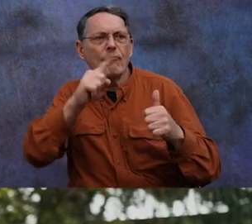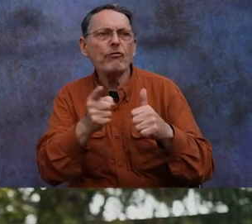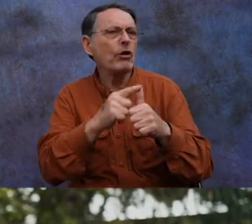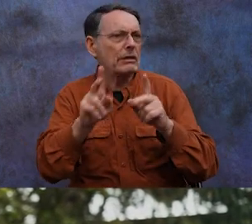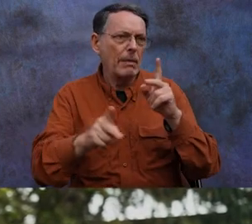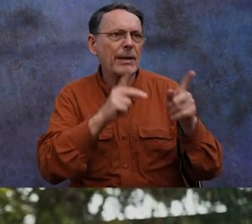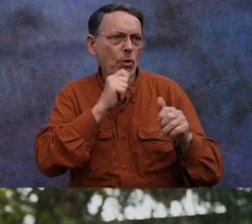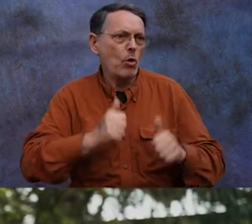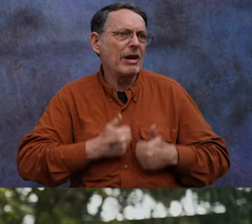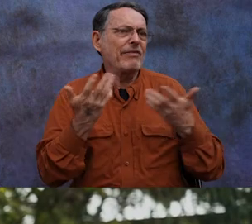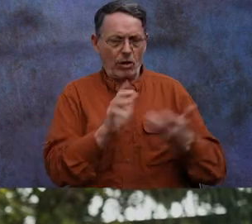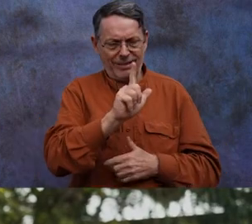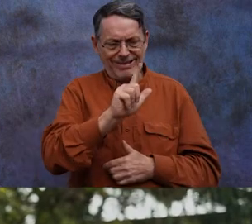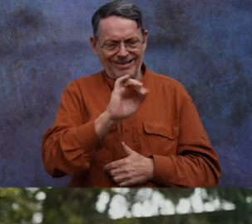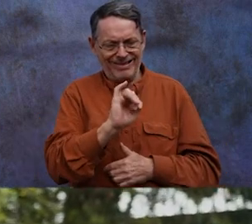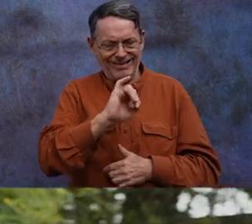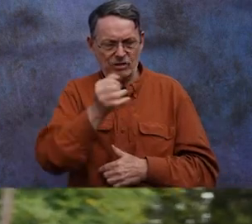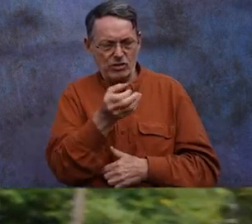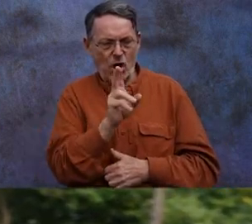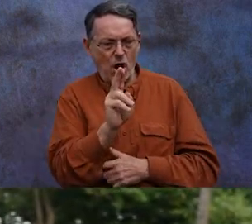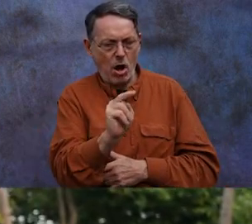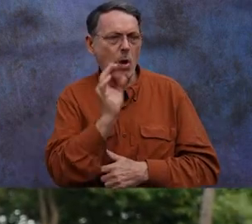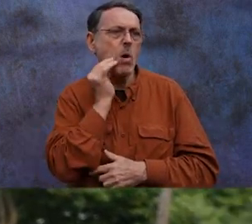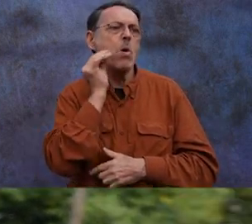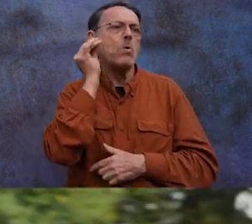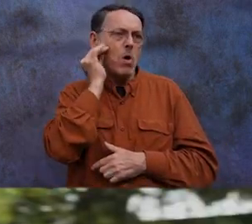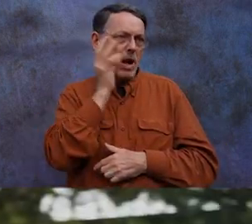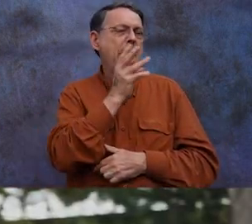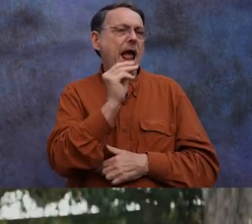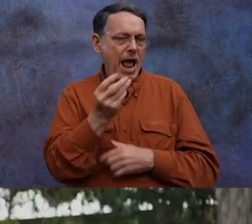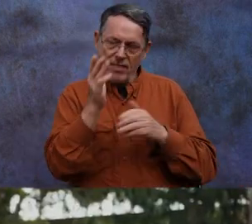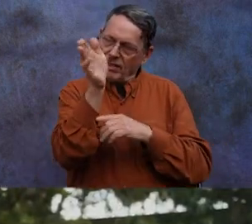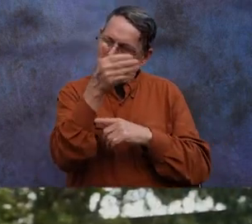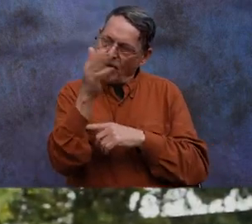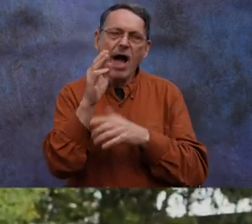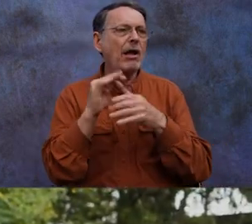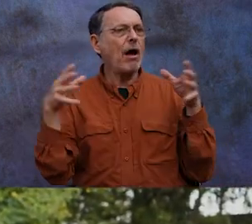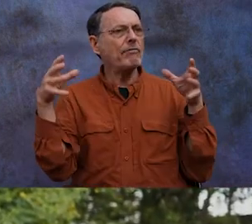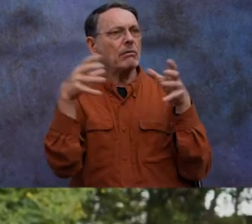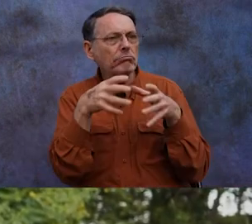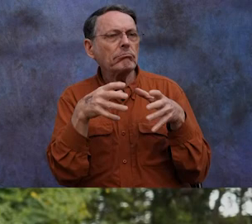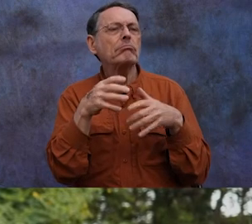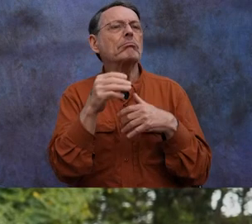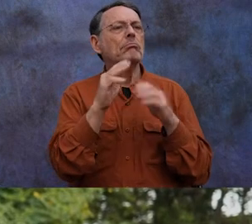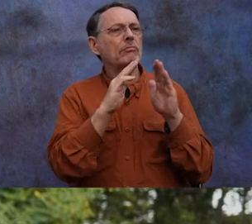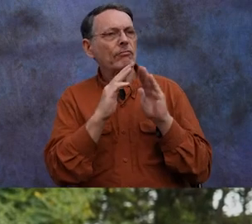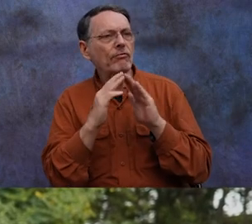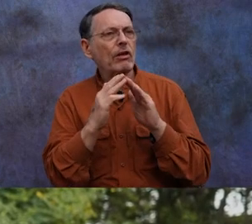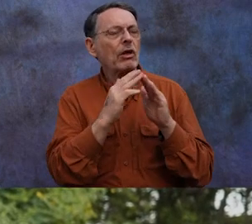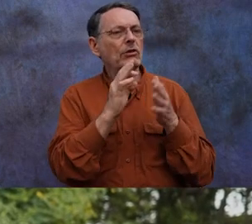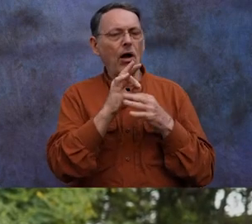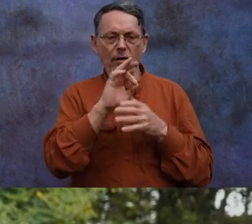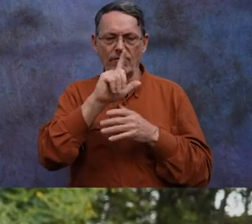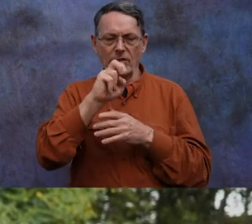Lijan Ohlone. The flag of the Confederated Villages of Lijan flies at Albany